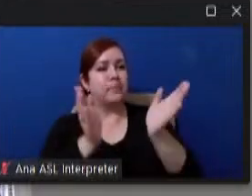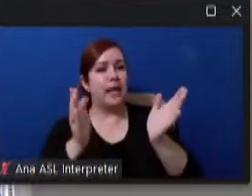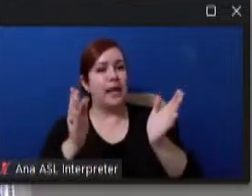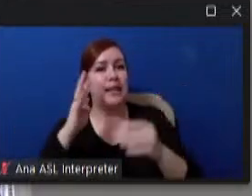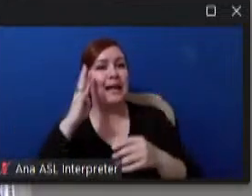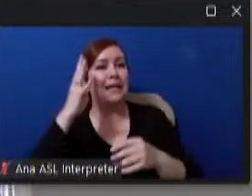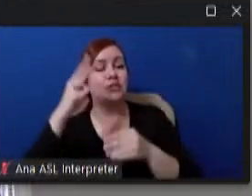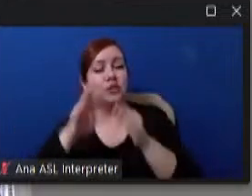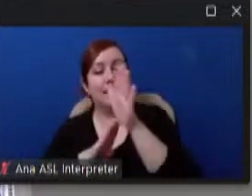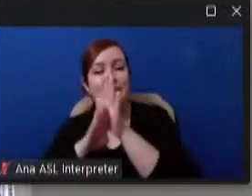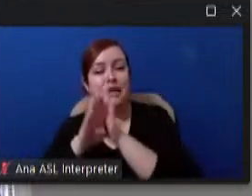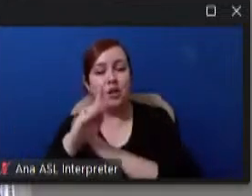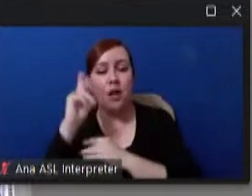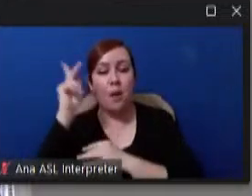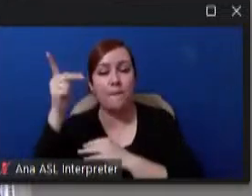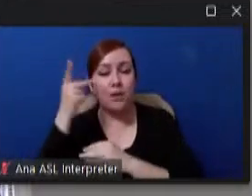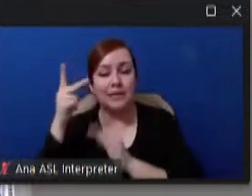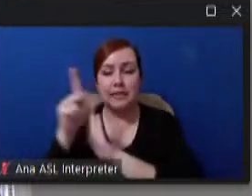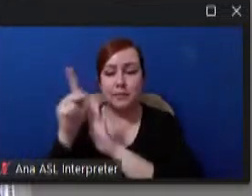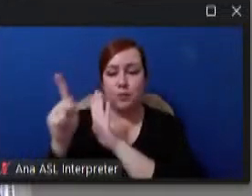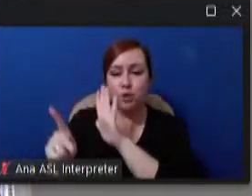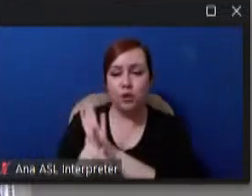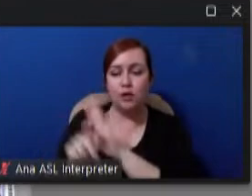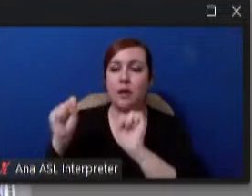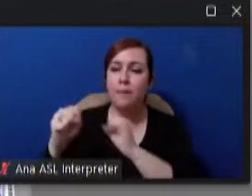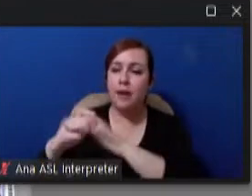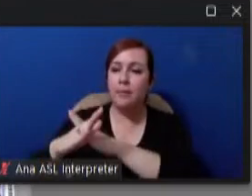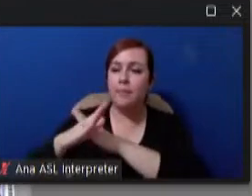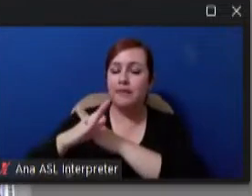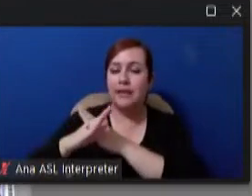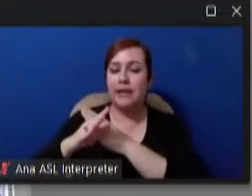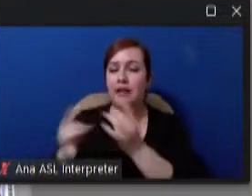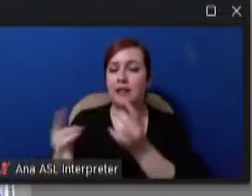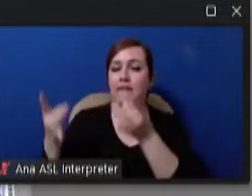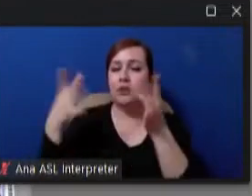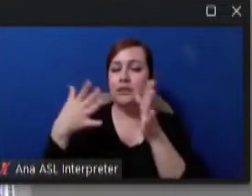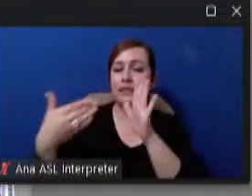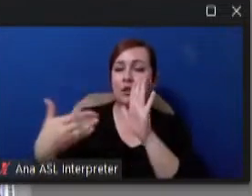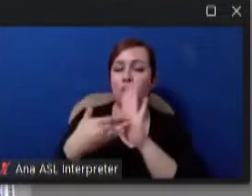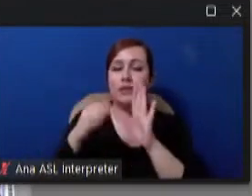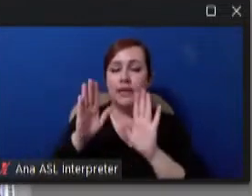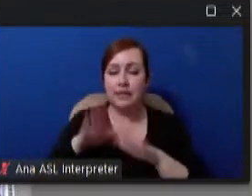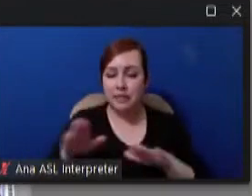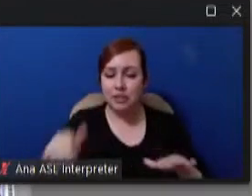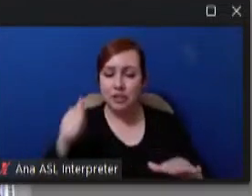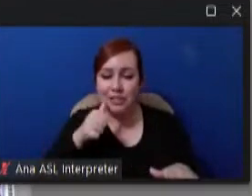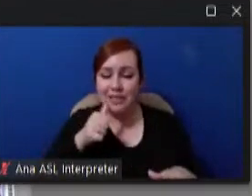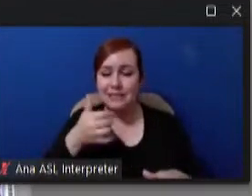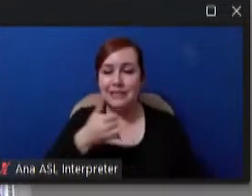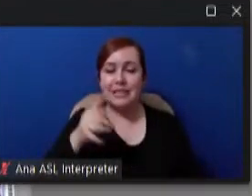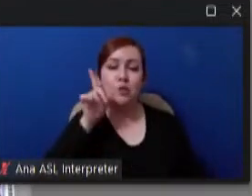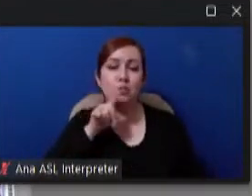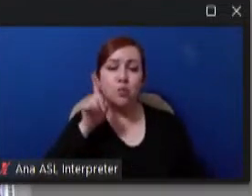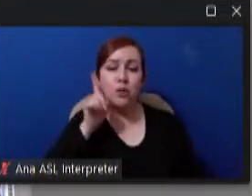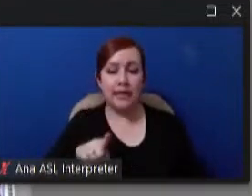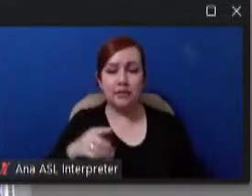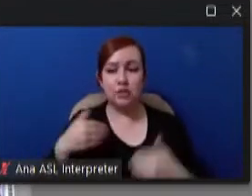risk management to promote the development of policy to prevent violence against women and girls